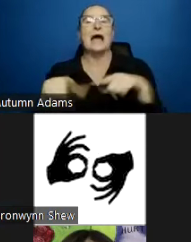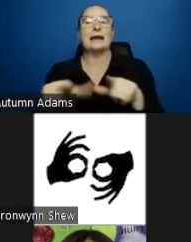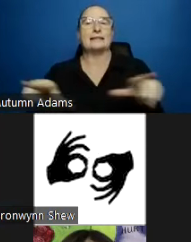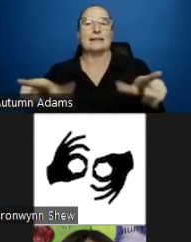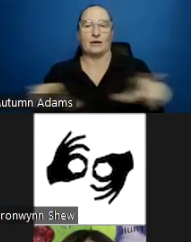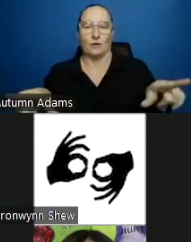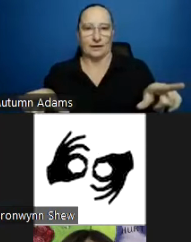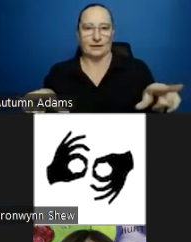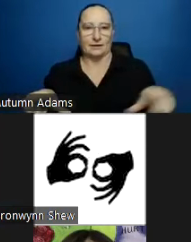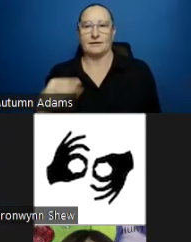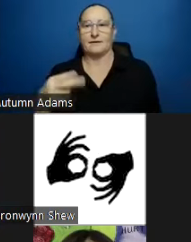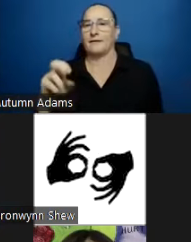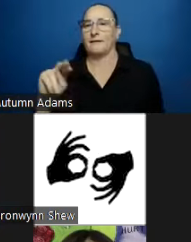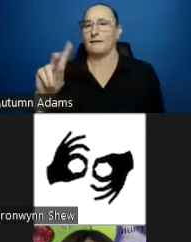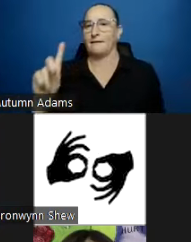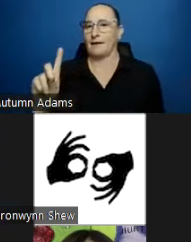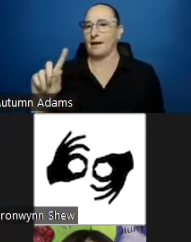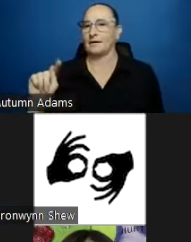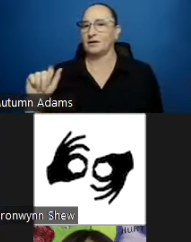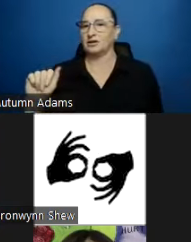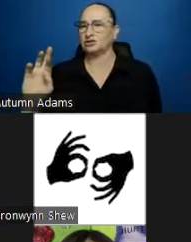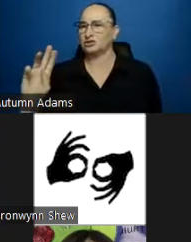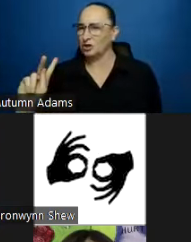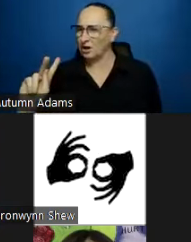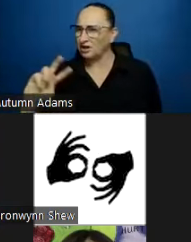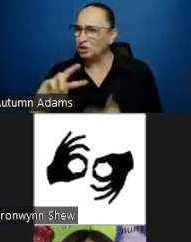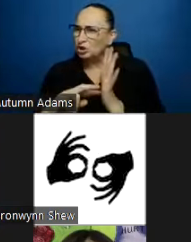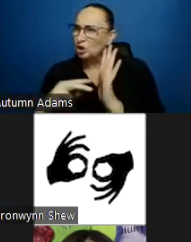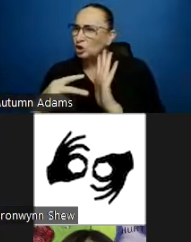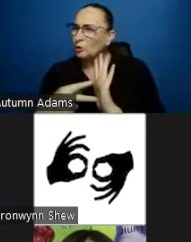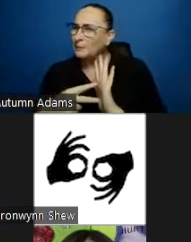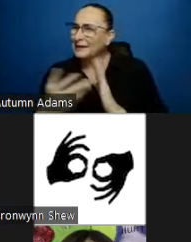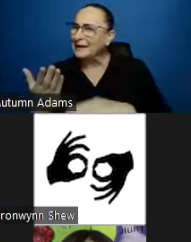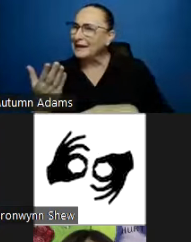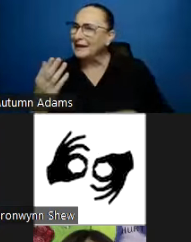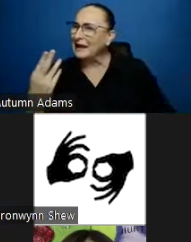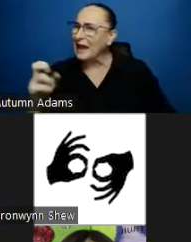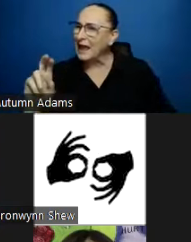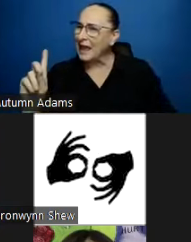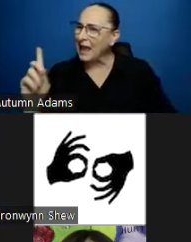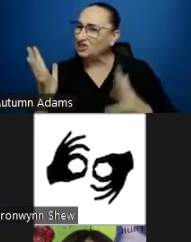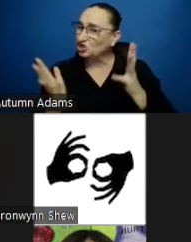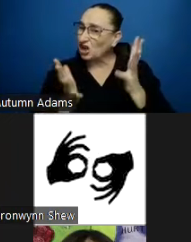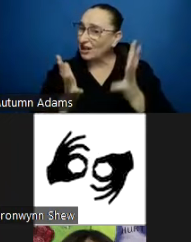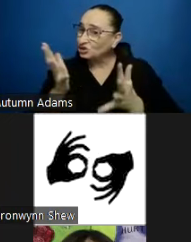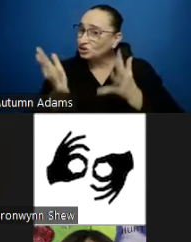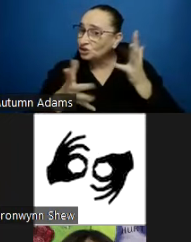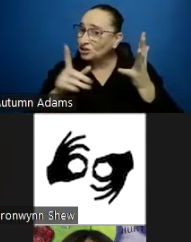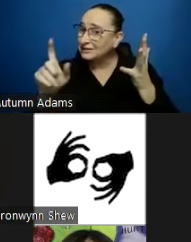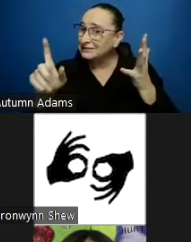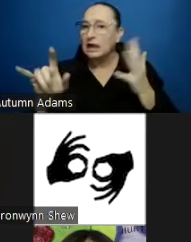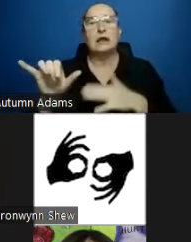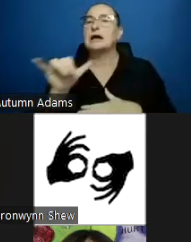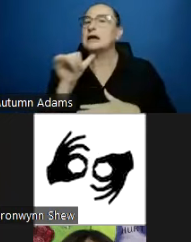Hand talk do you mean hand gestures? Like it could be a gesture. That is not